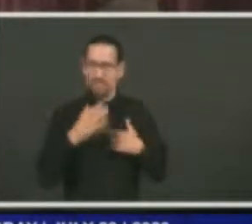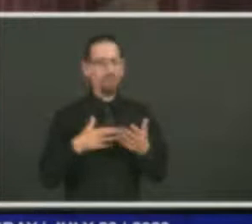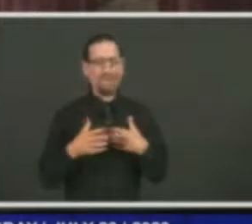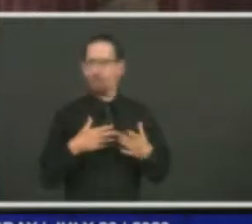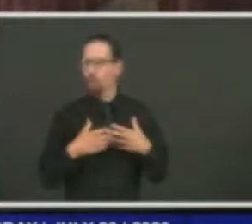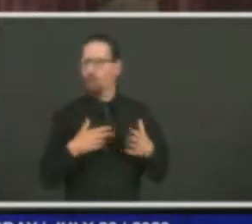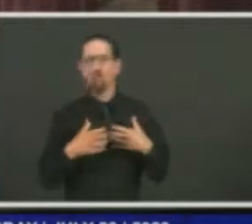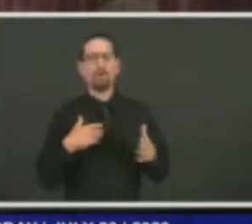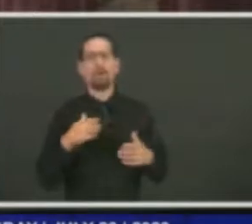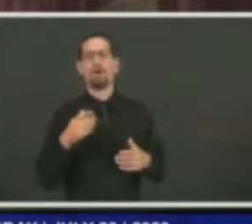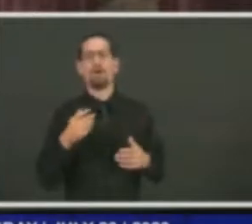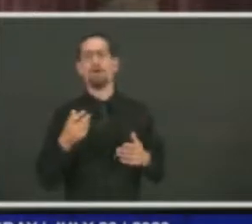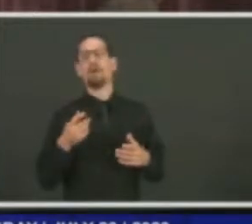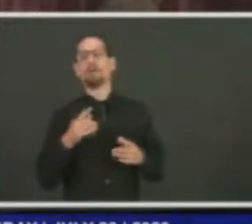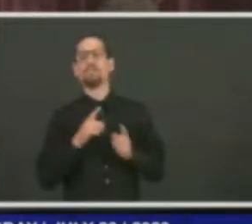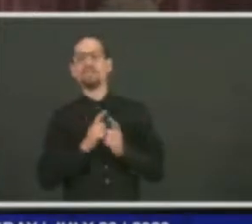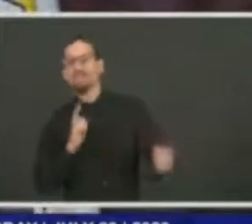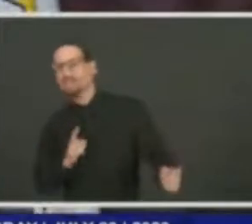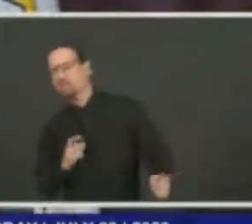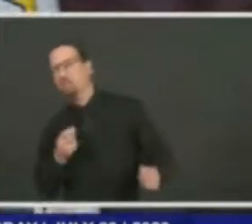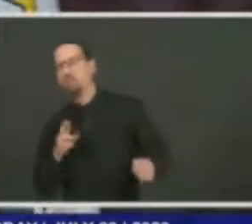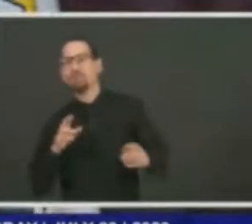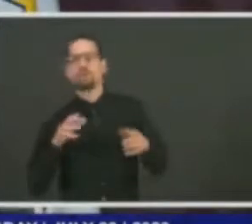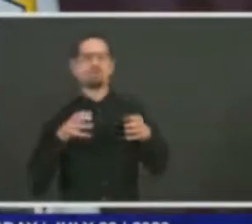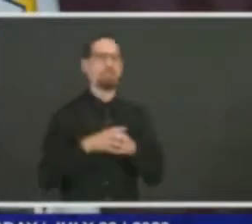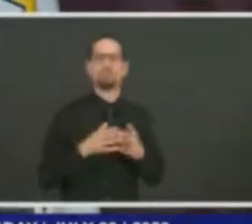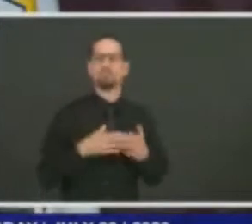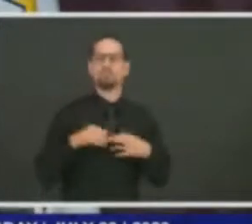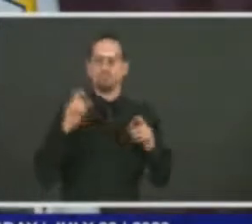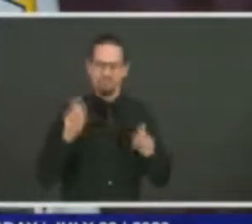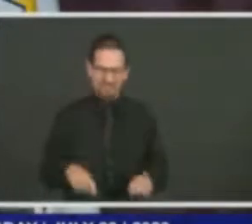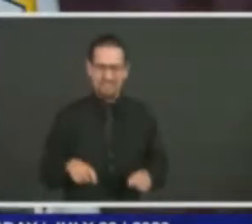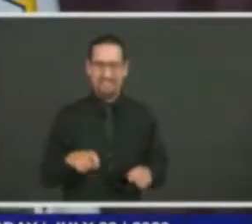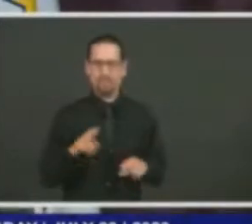pods, distancing, all of that? Yes, we are going to